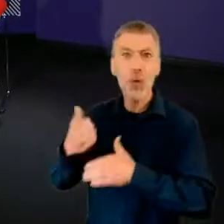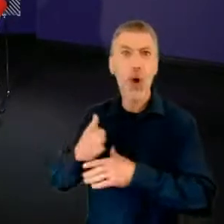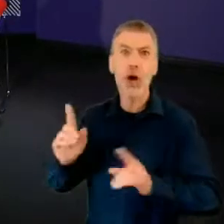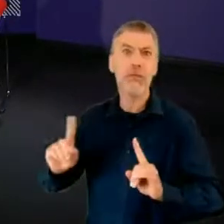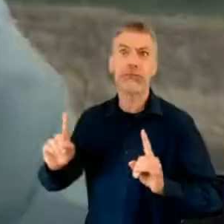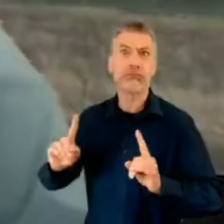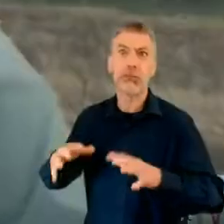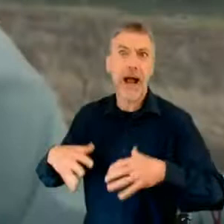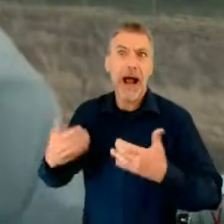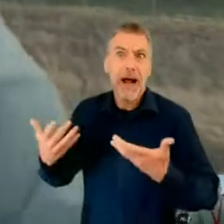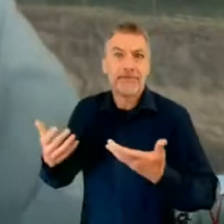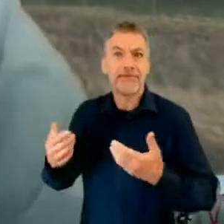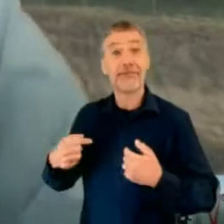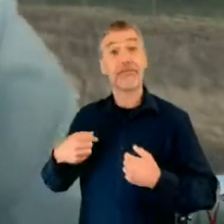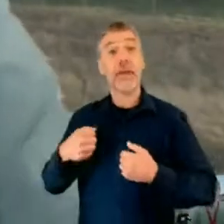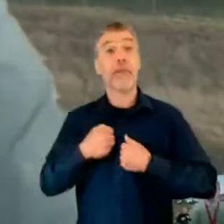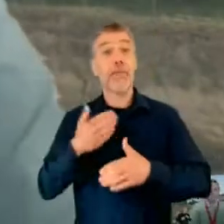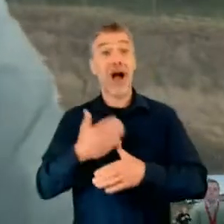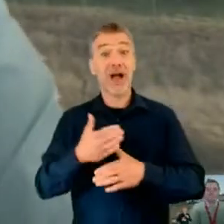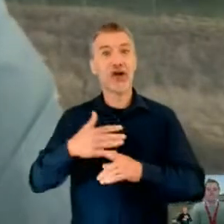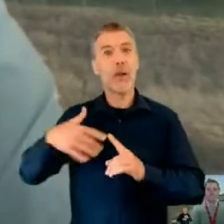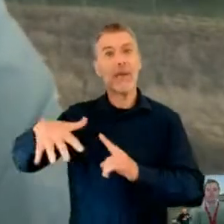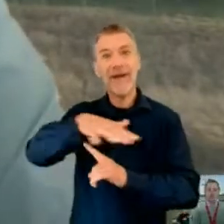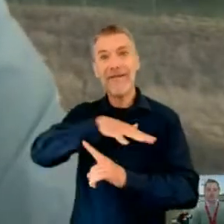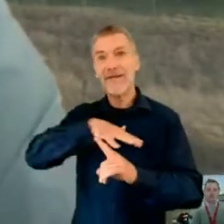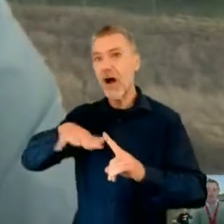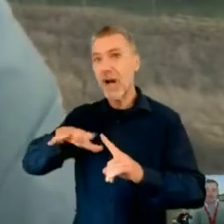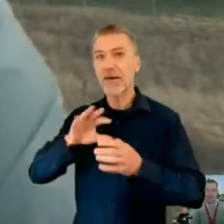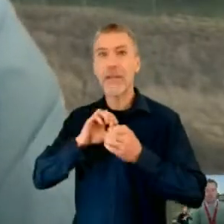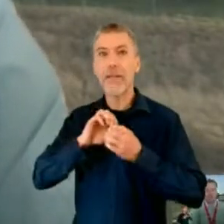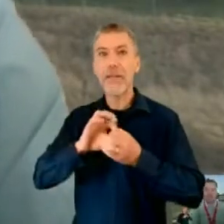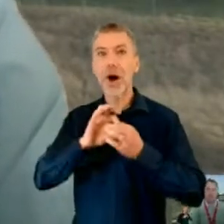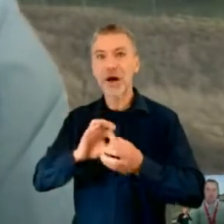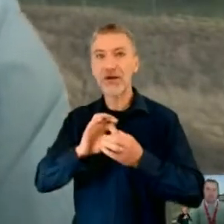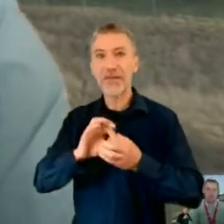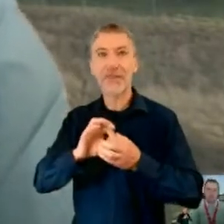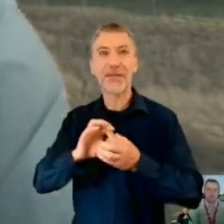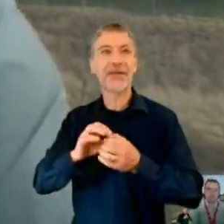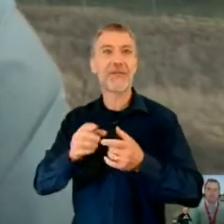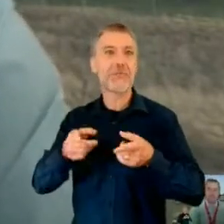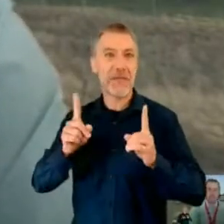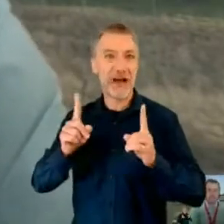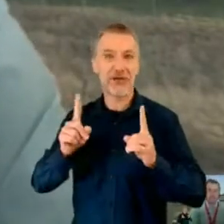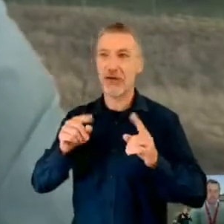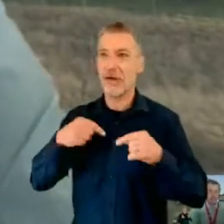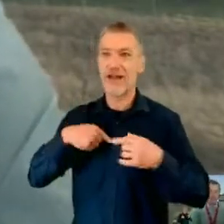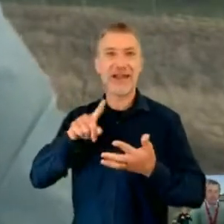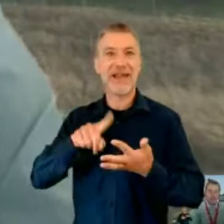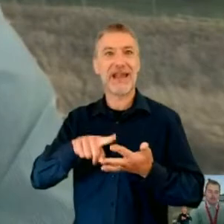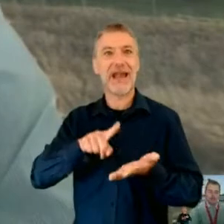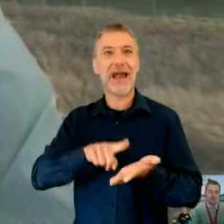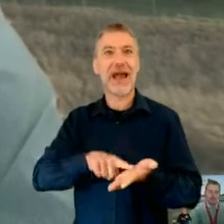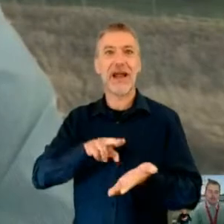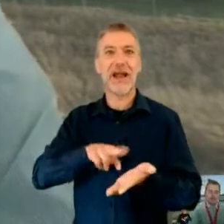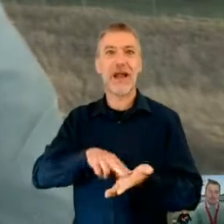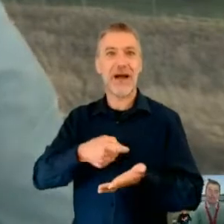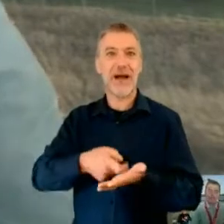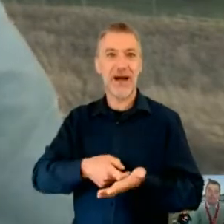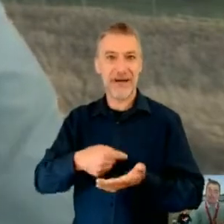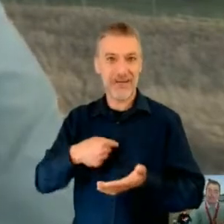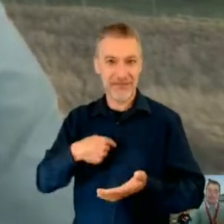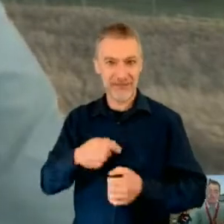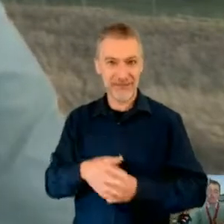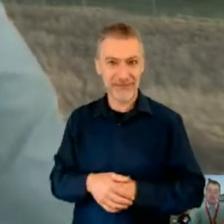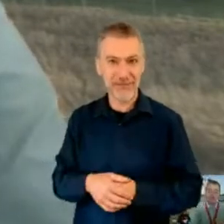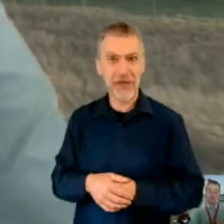So my job's the Environmental Partnership Manager here at LNER, London North Eastern Railway. I actually I